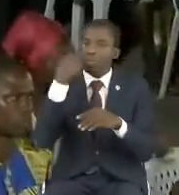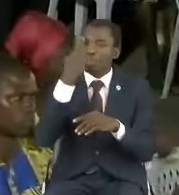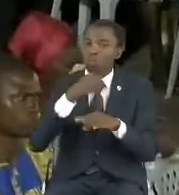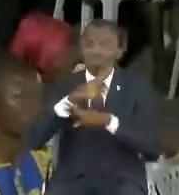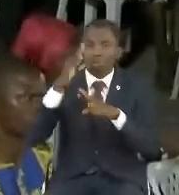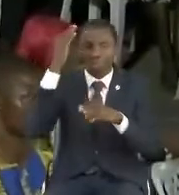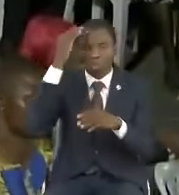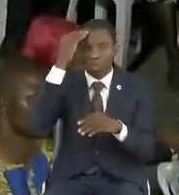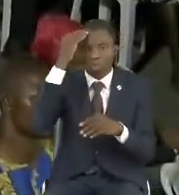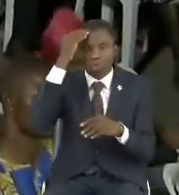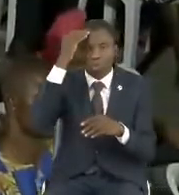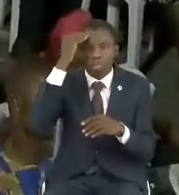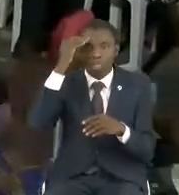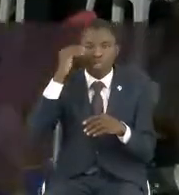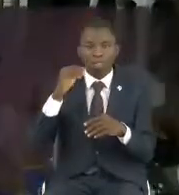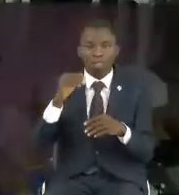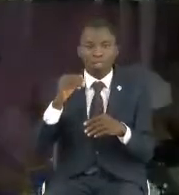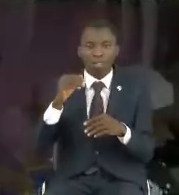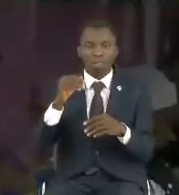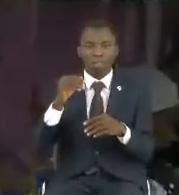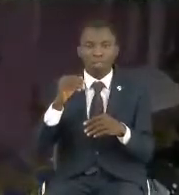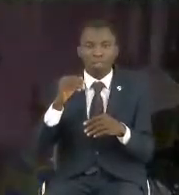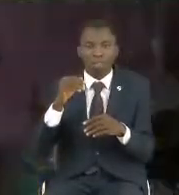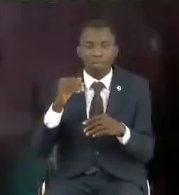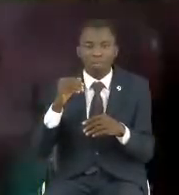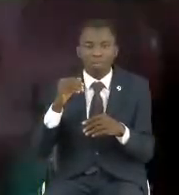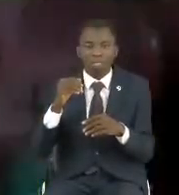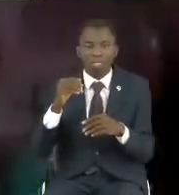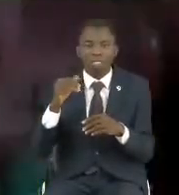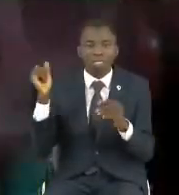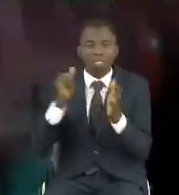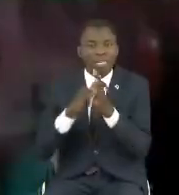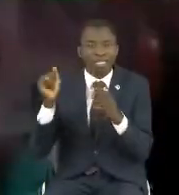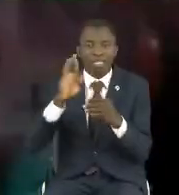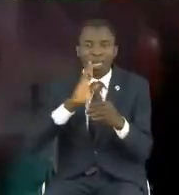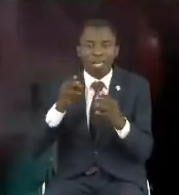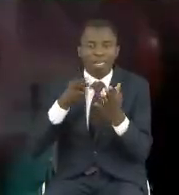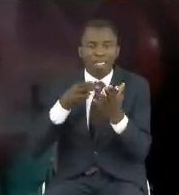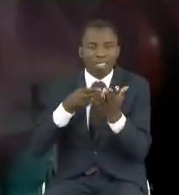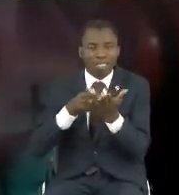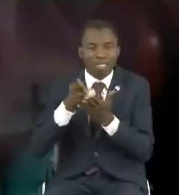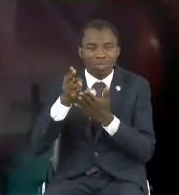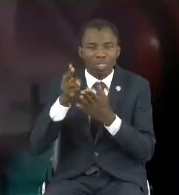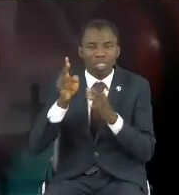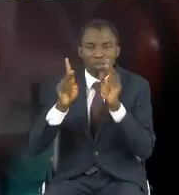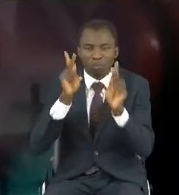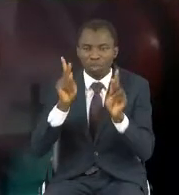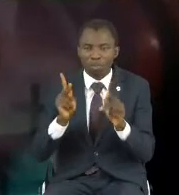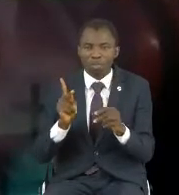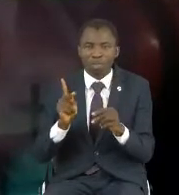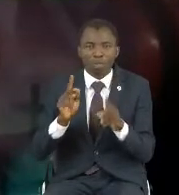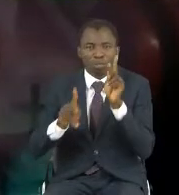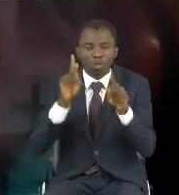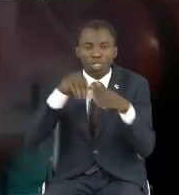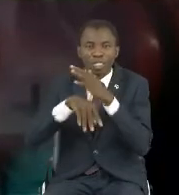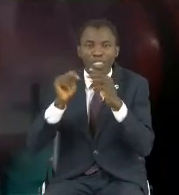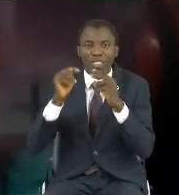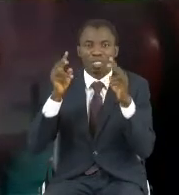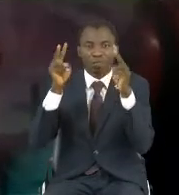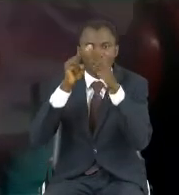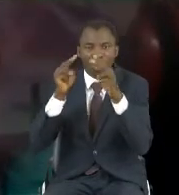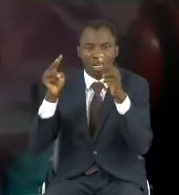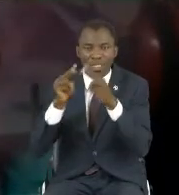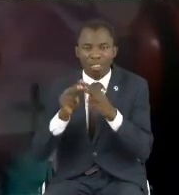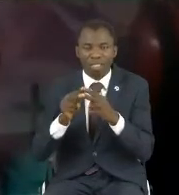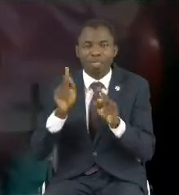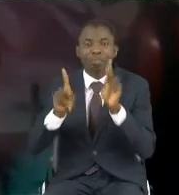alphabet, that they are innocent people. Now we know better. People in the village, people in the